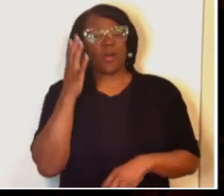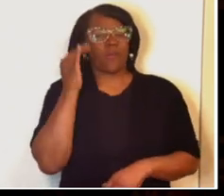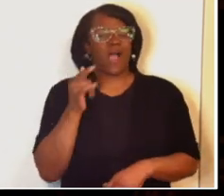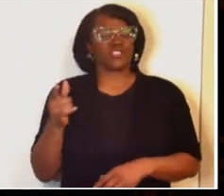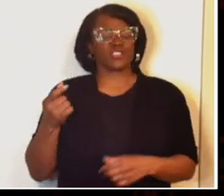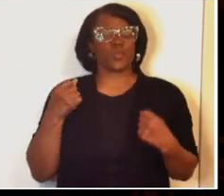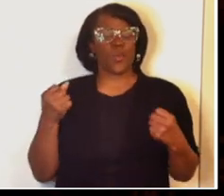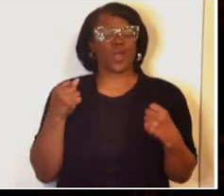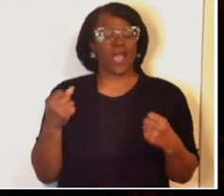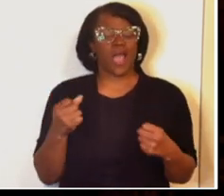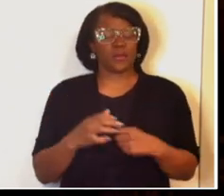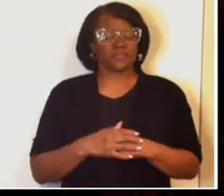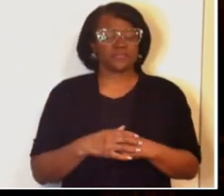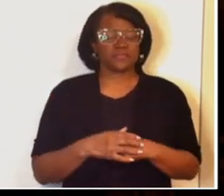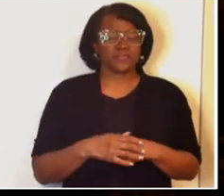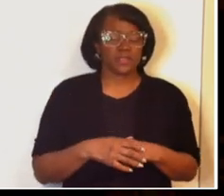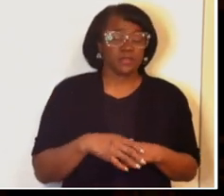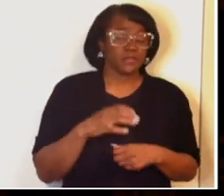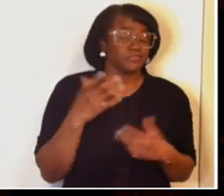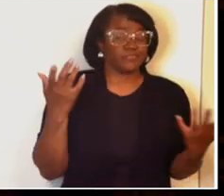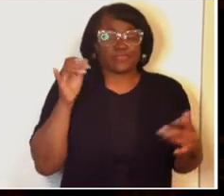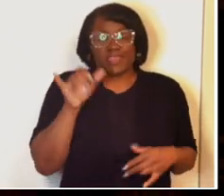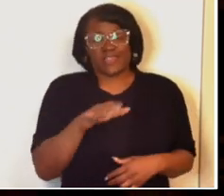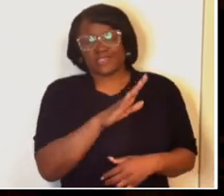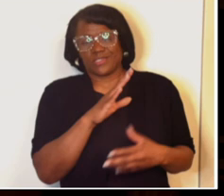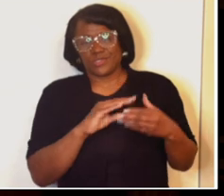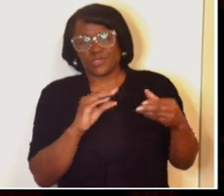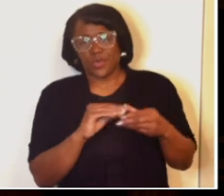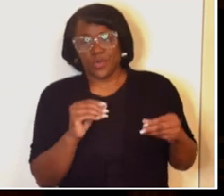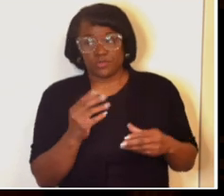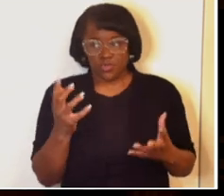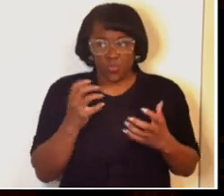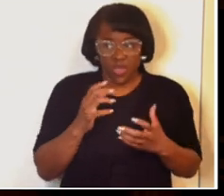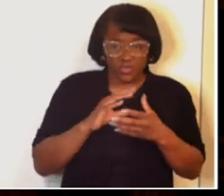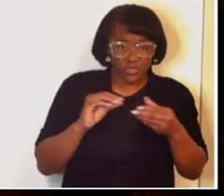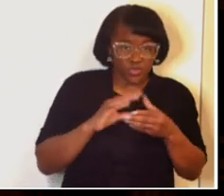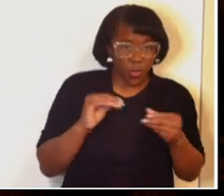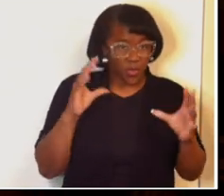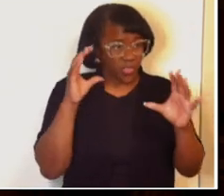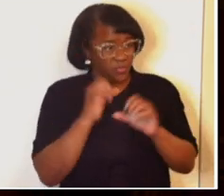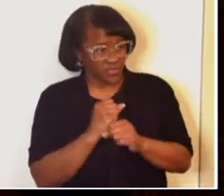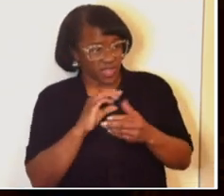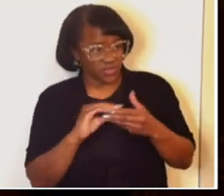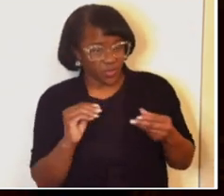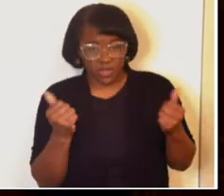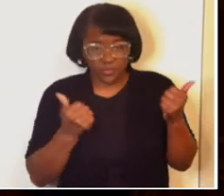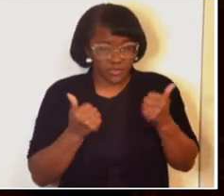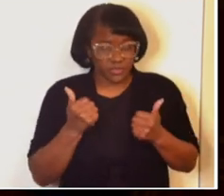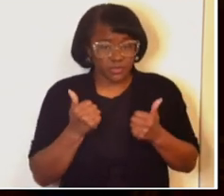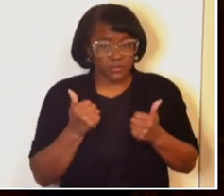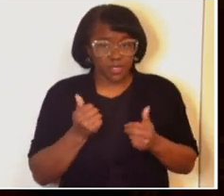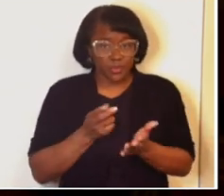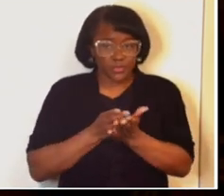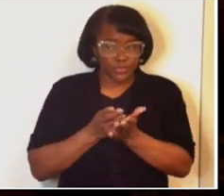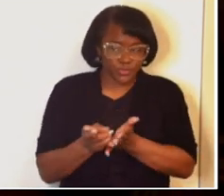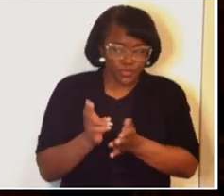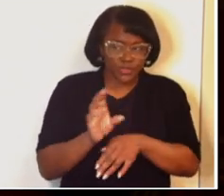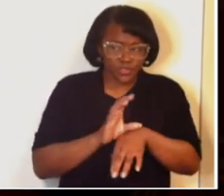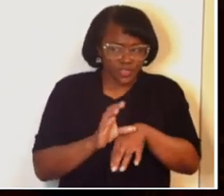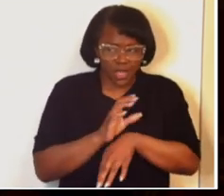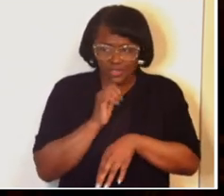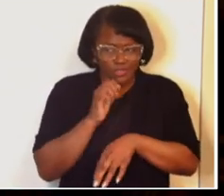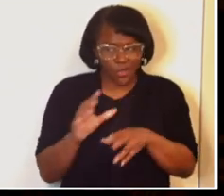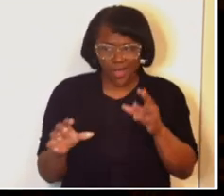story? Do you want the whole story or the abbreviated version? The truth, Chocolate. Don't add any plot twists or